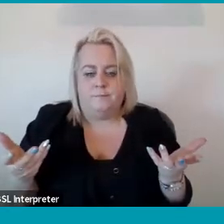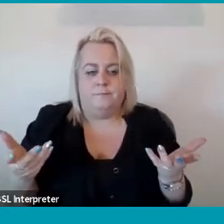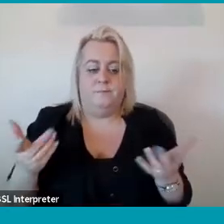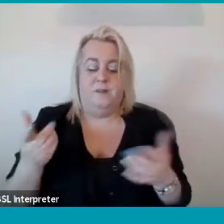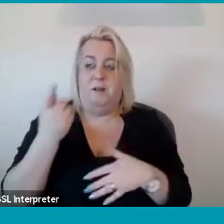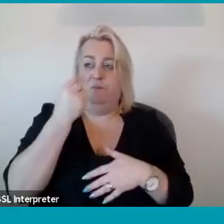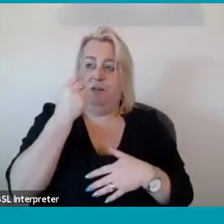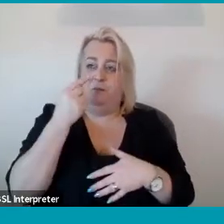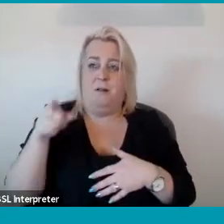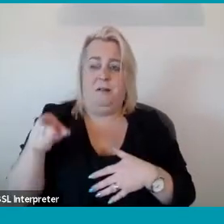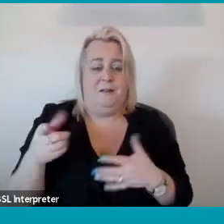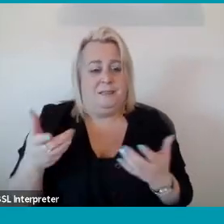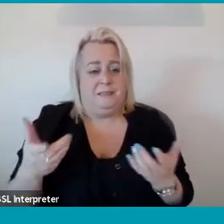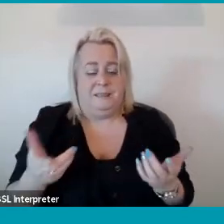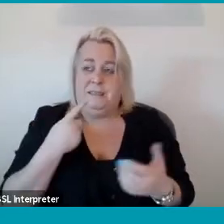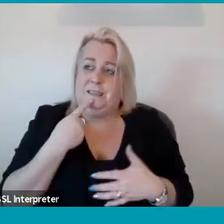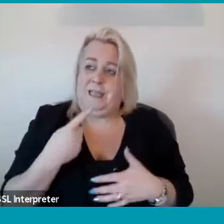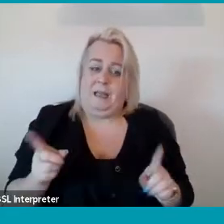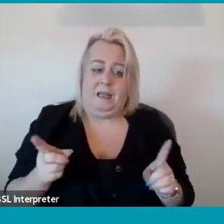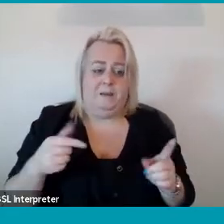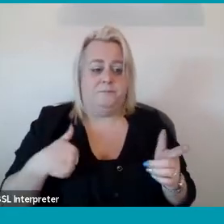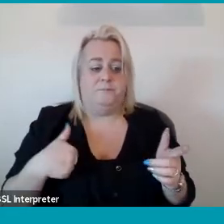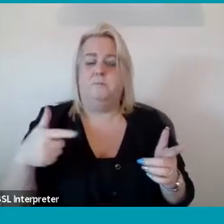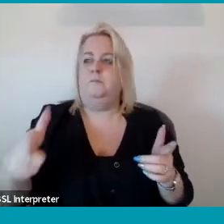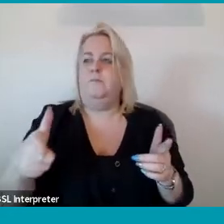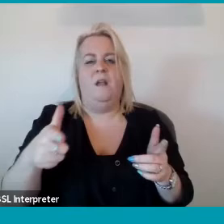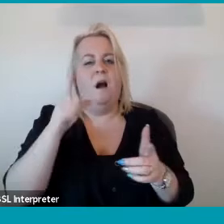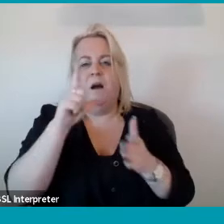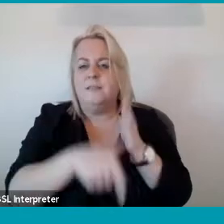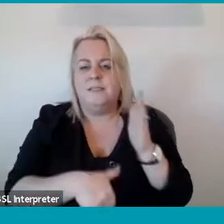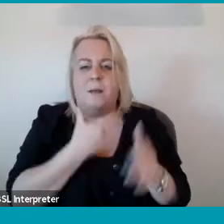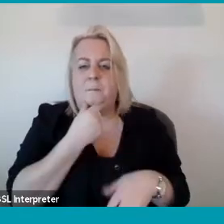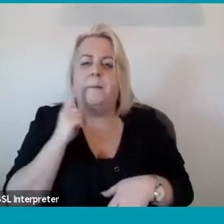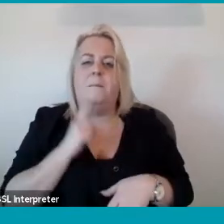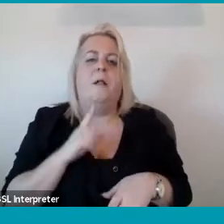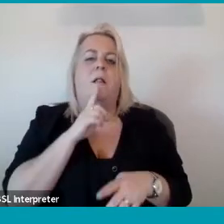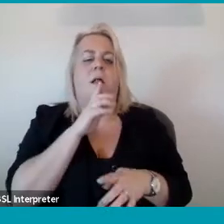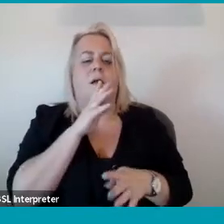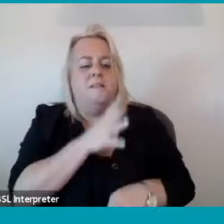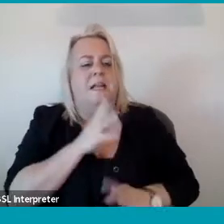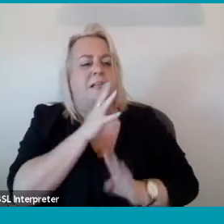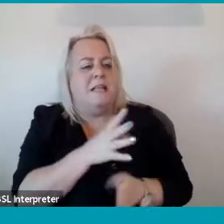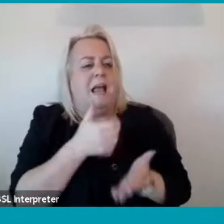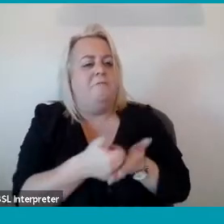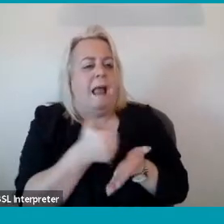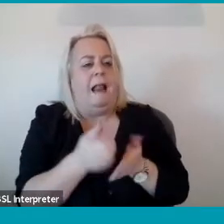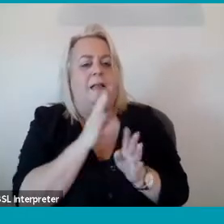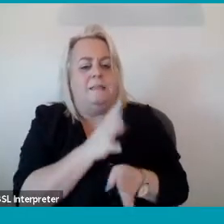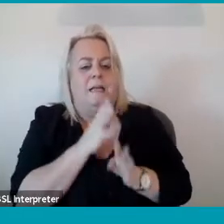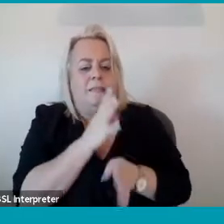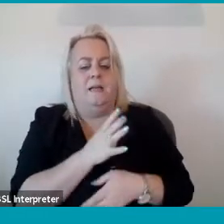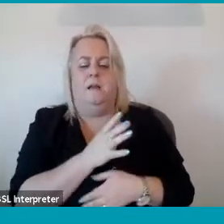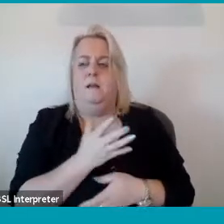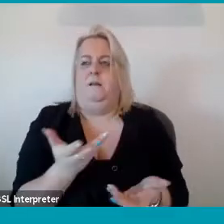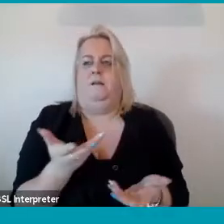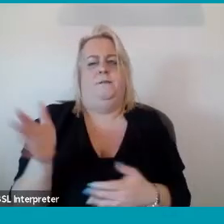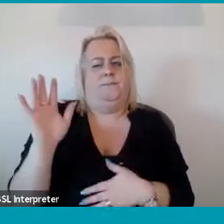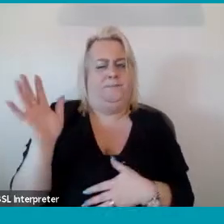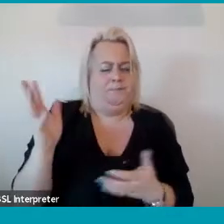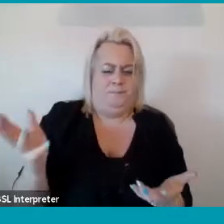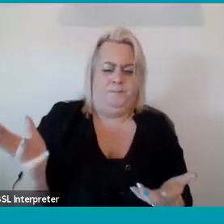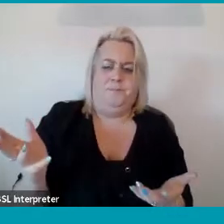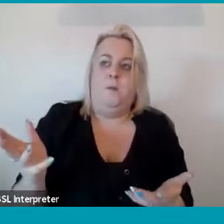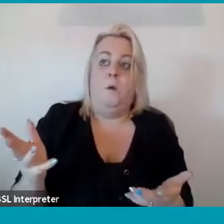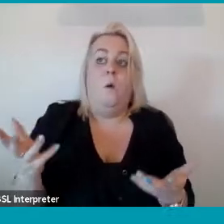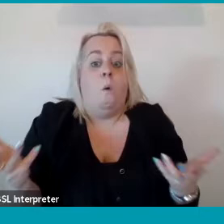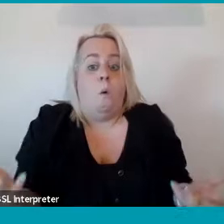and we can't have disabled people because they'll always be going off sick, won't they? And they're going to be a health and safety risk. We're going to be tripping up